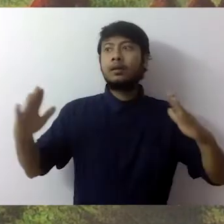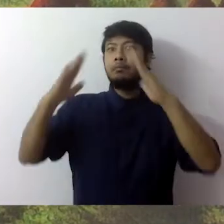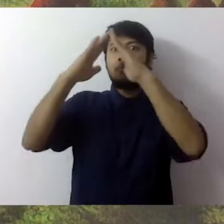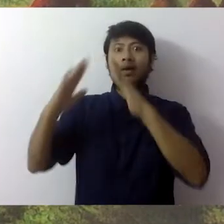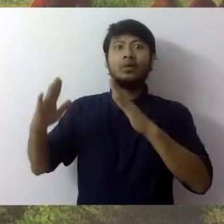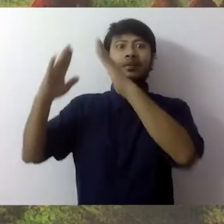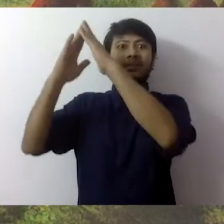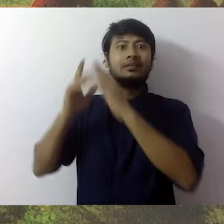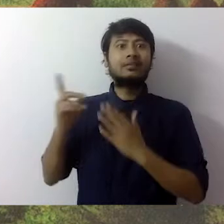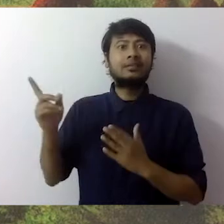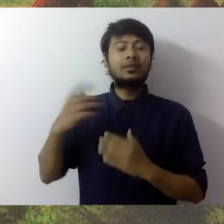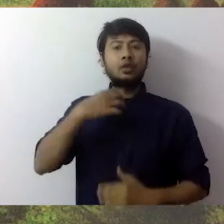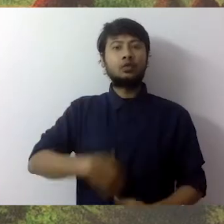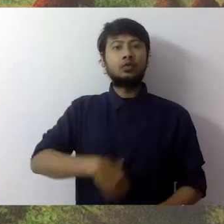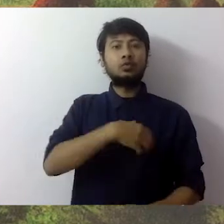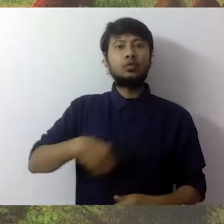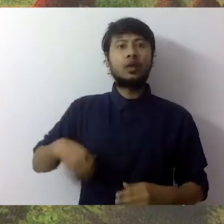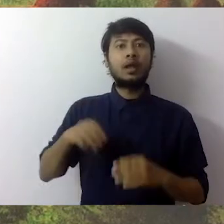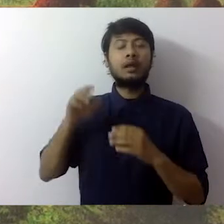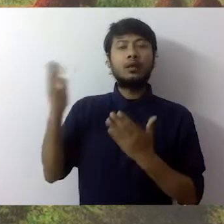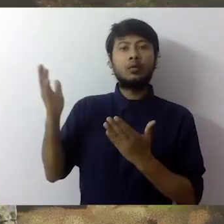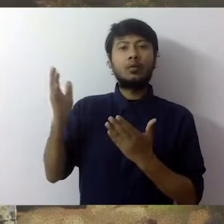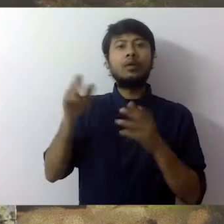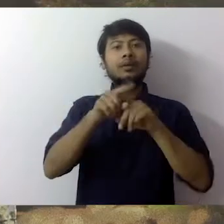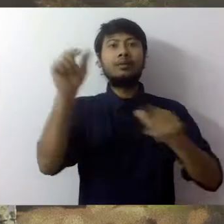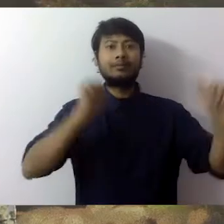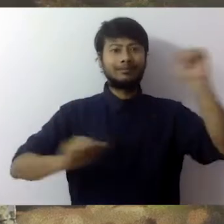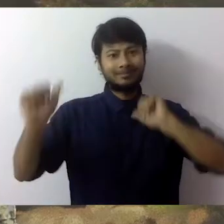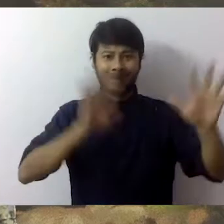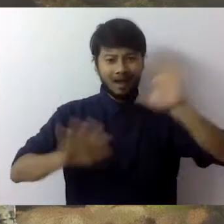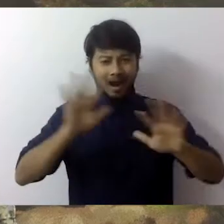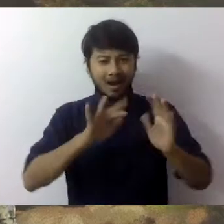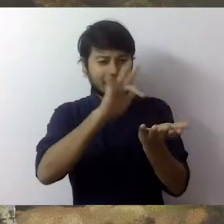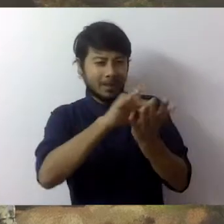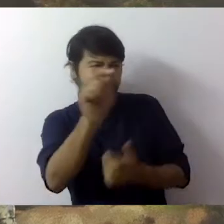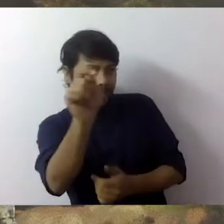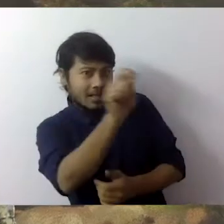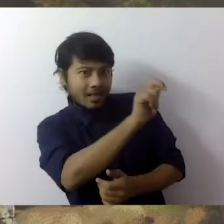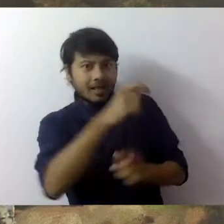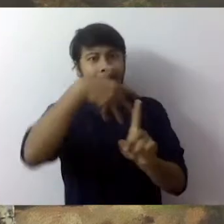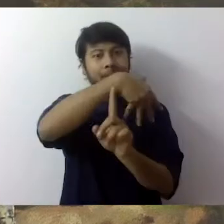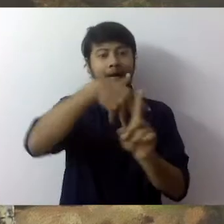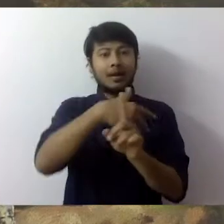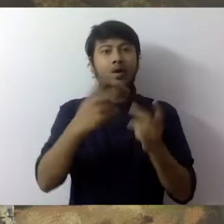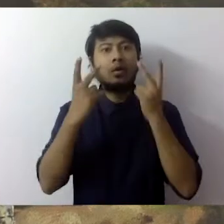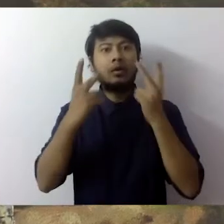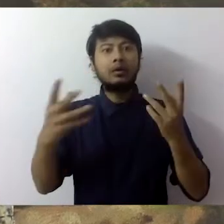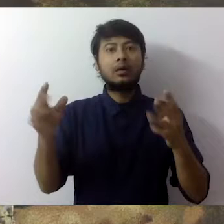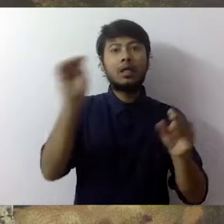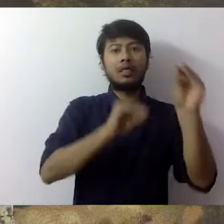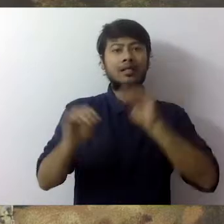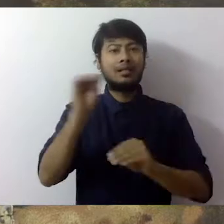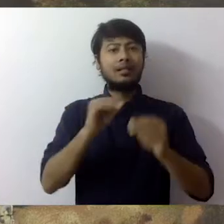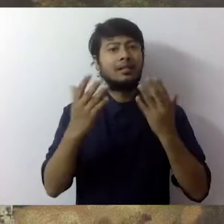alpine landscape, as if resembling a theatre backdrop. Collages such as these, which combined painted backgrounds